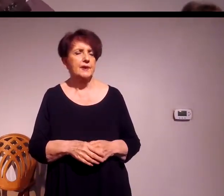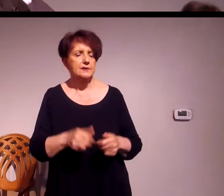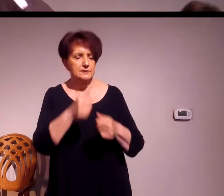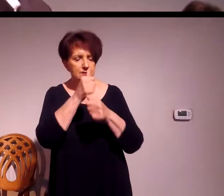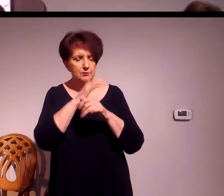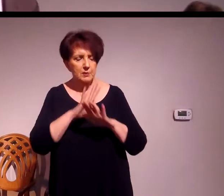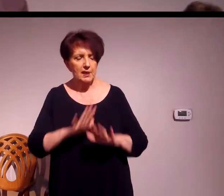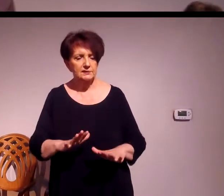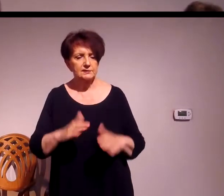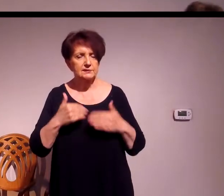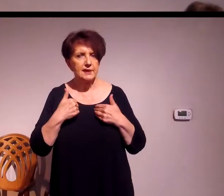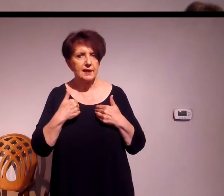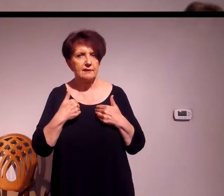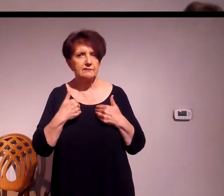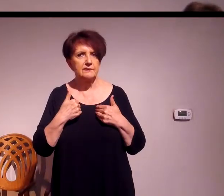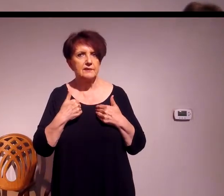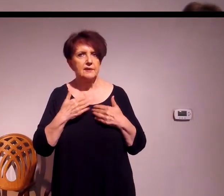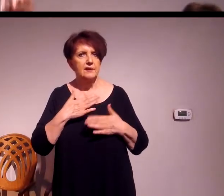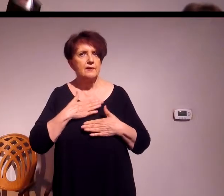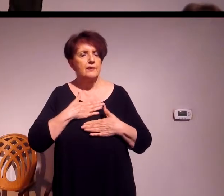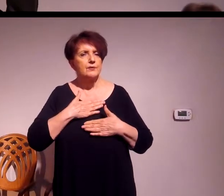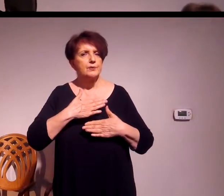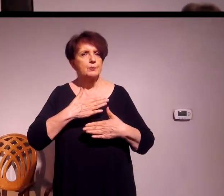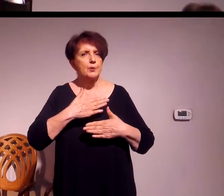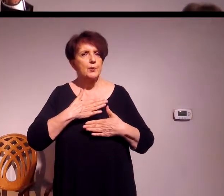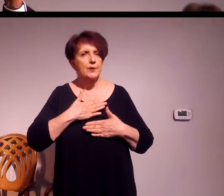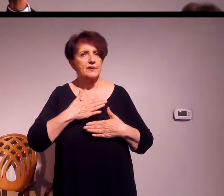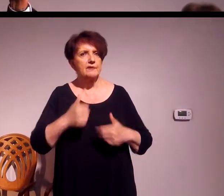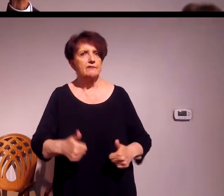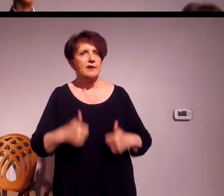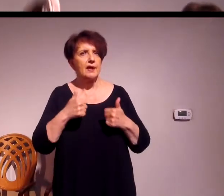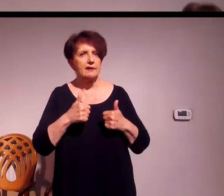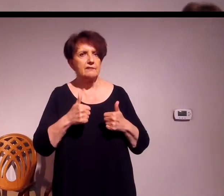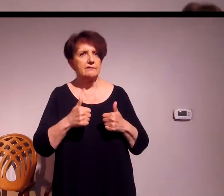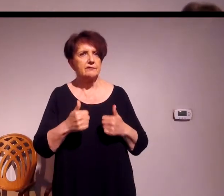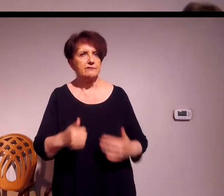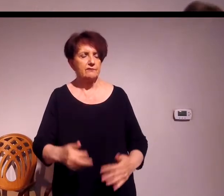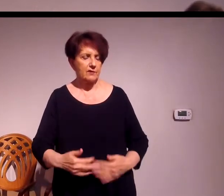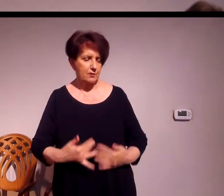to have the breath of life flowing through our veins.